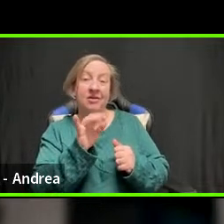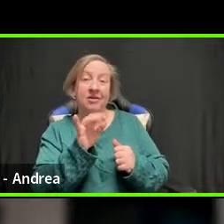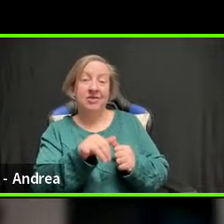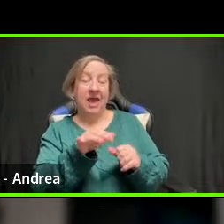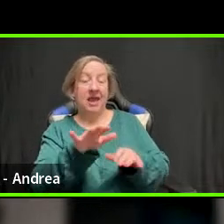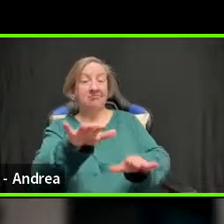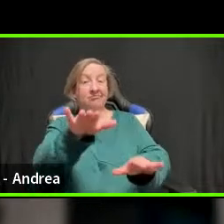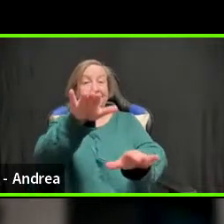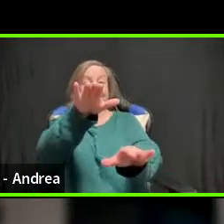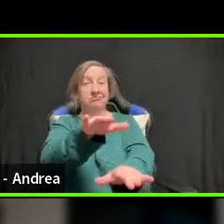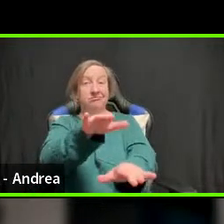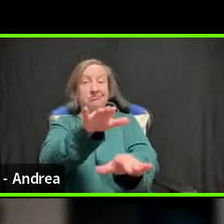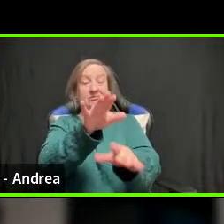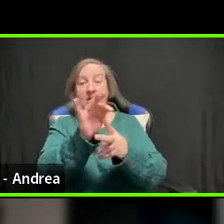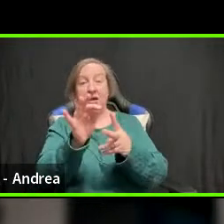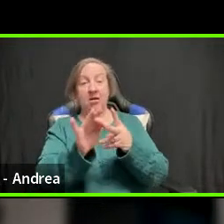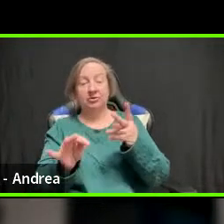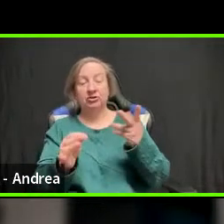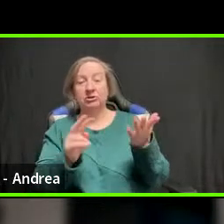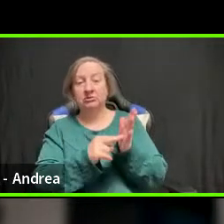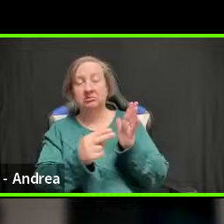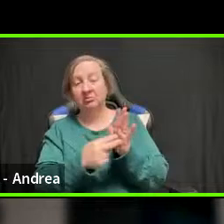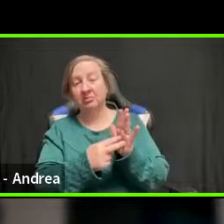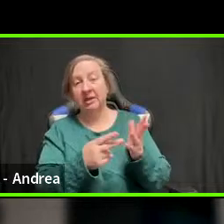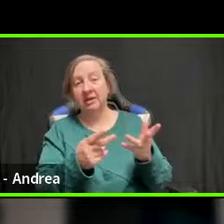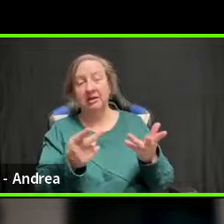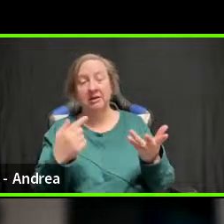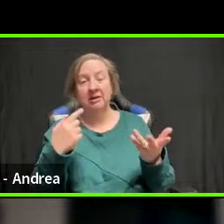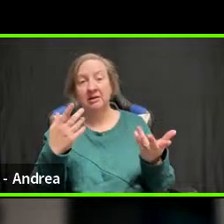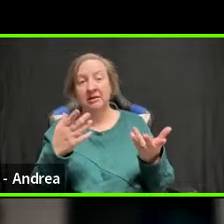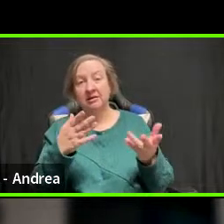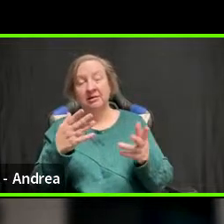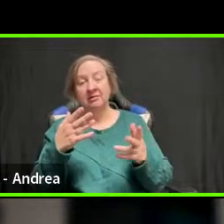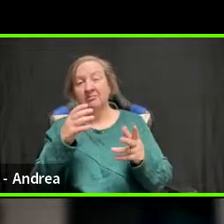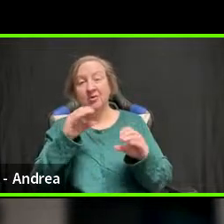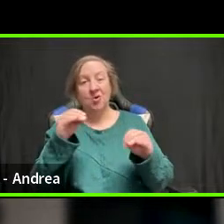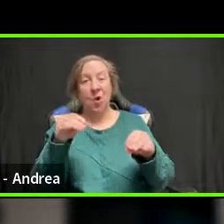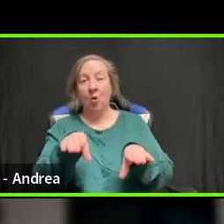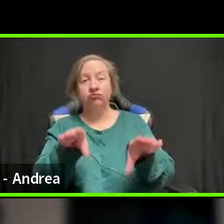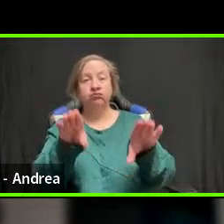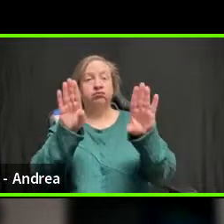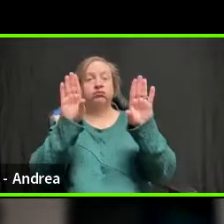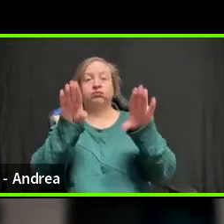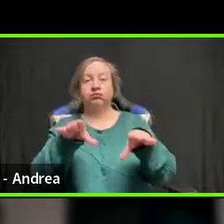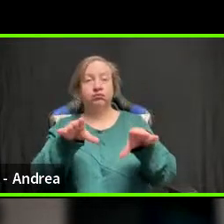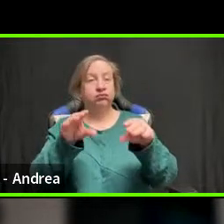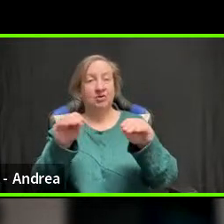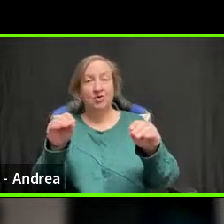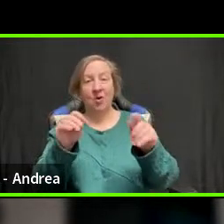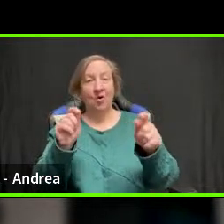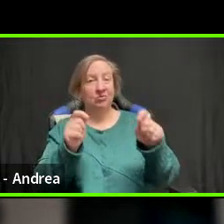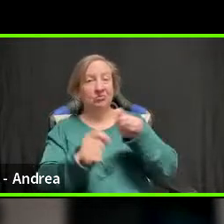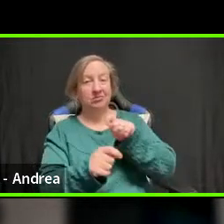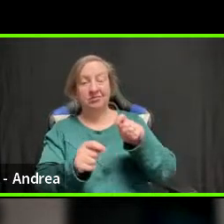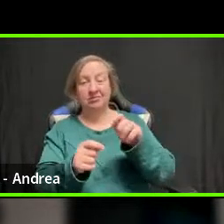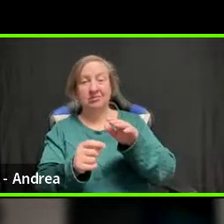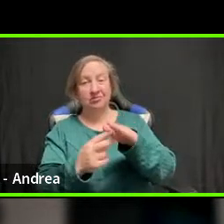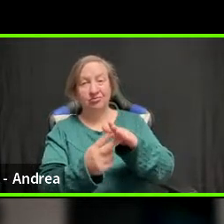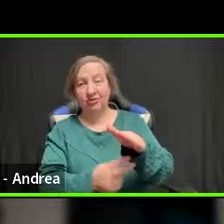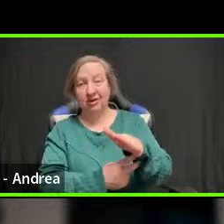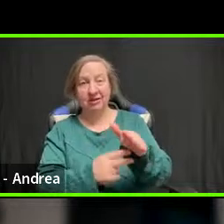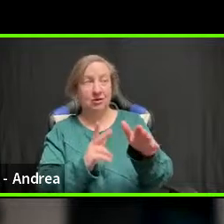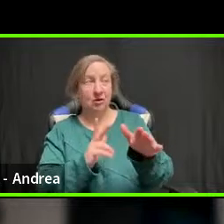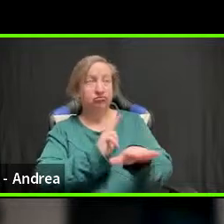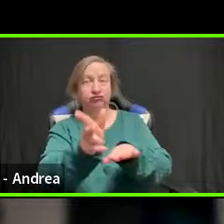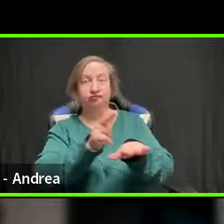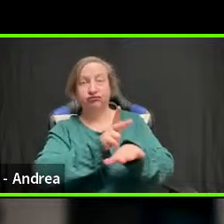that obviously would reduce any lifts for commuters, so that